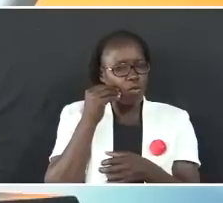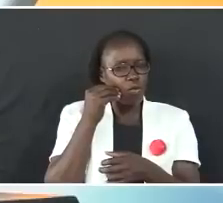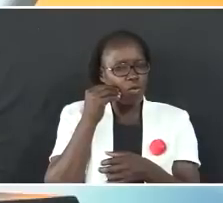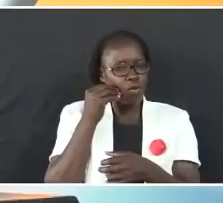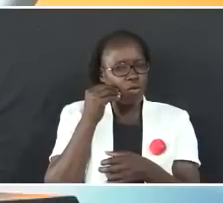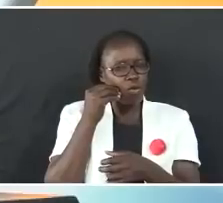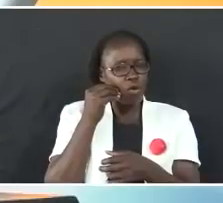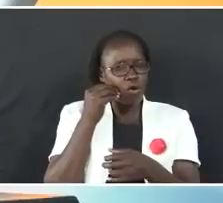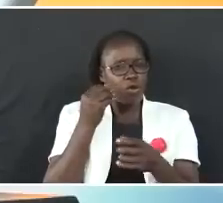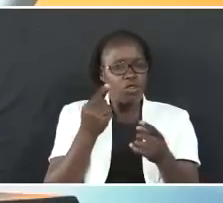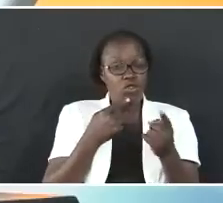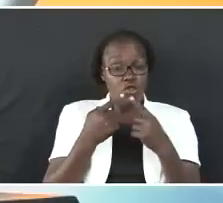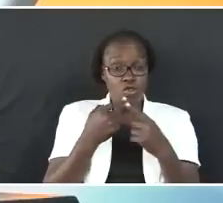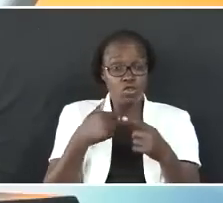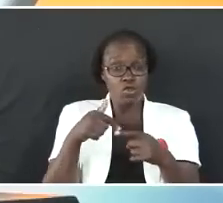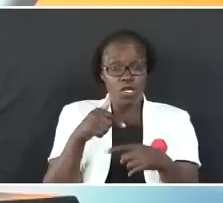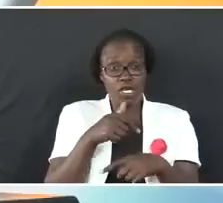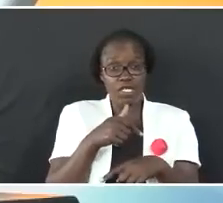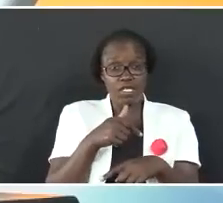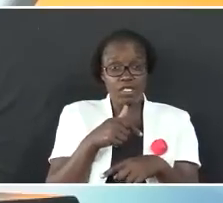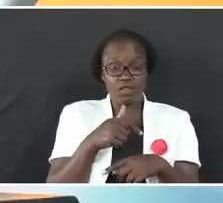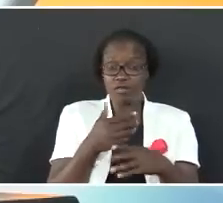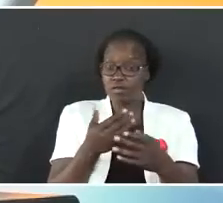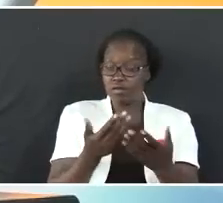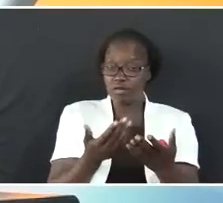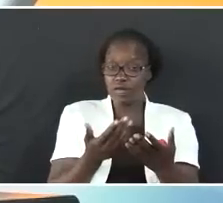taught to us by my husband